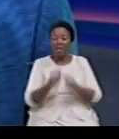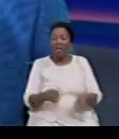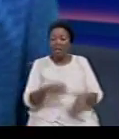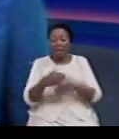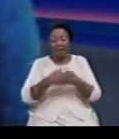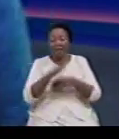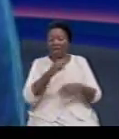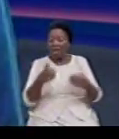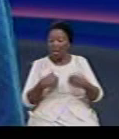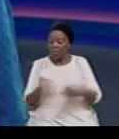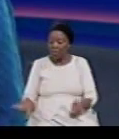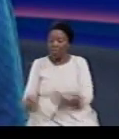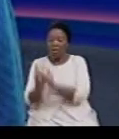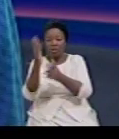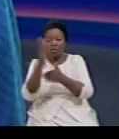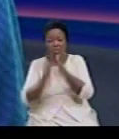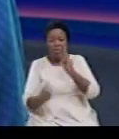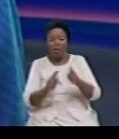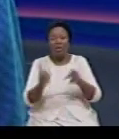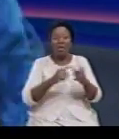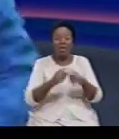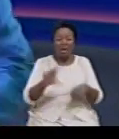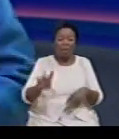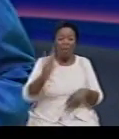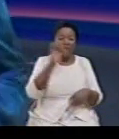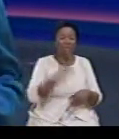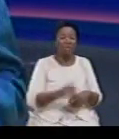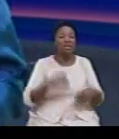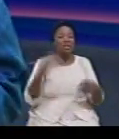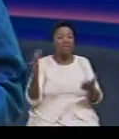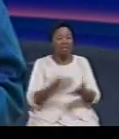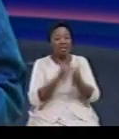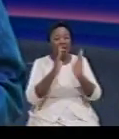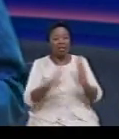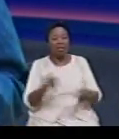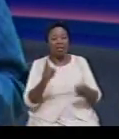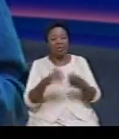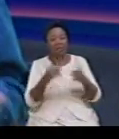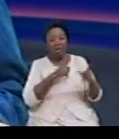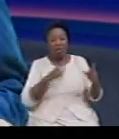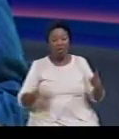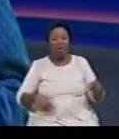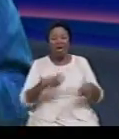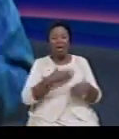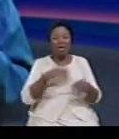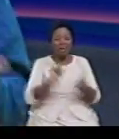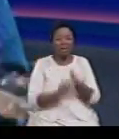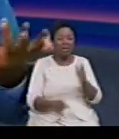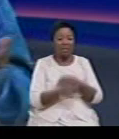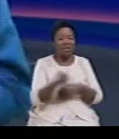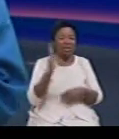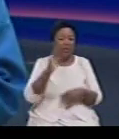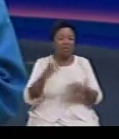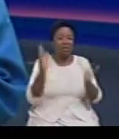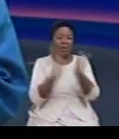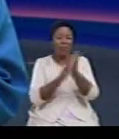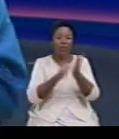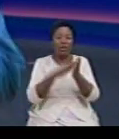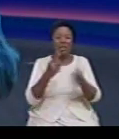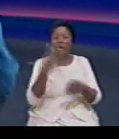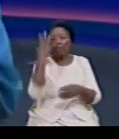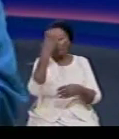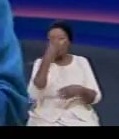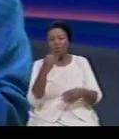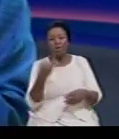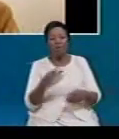he appointed singers unto the Lord, and that they should praise the beauty of